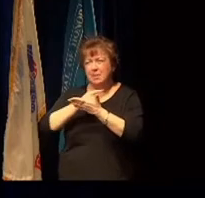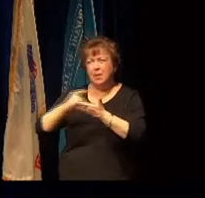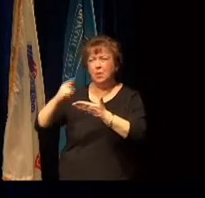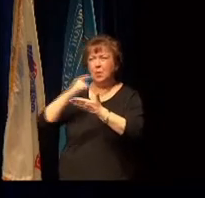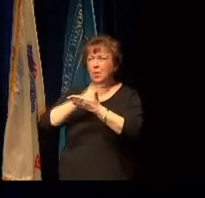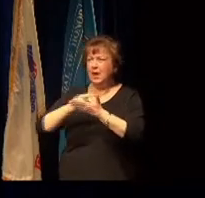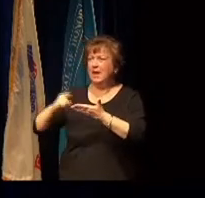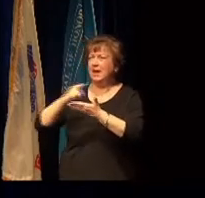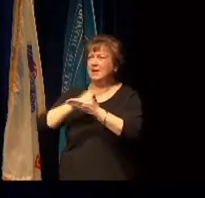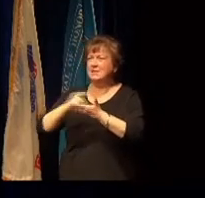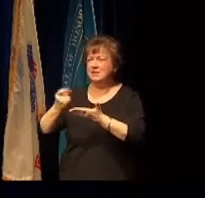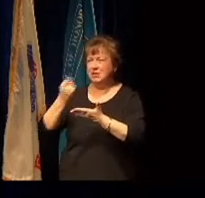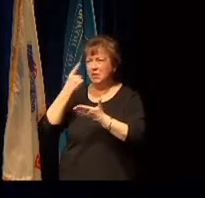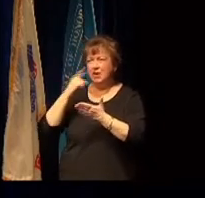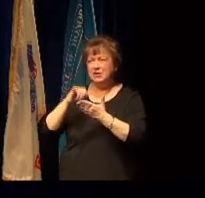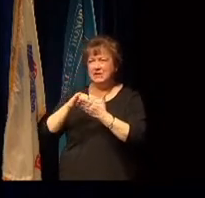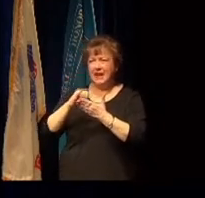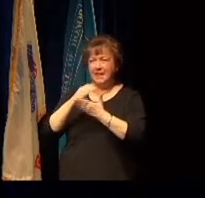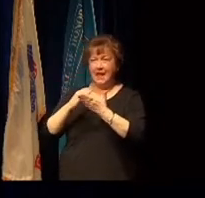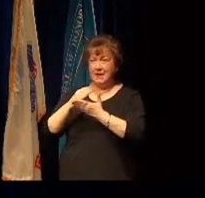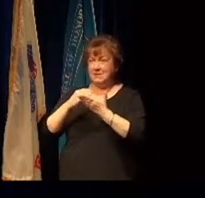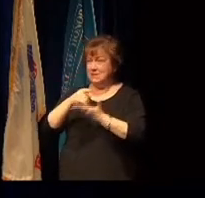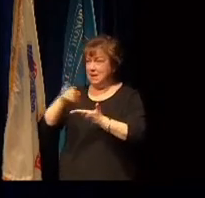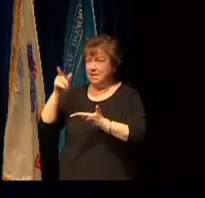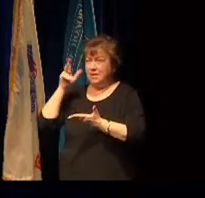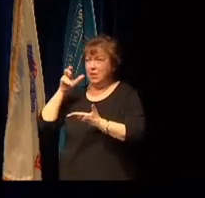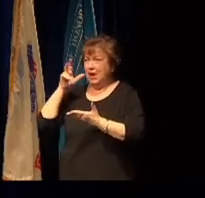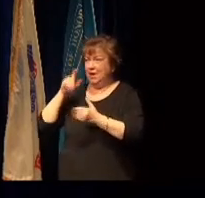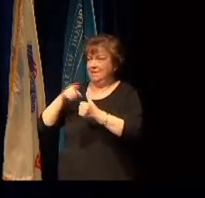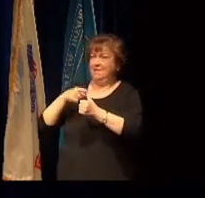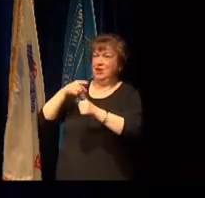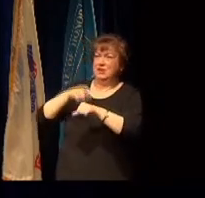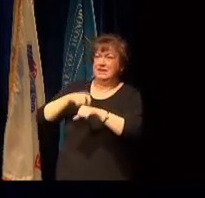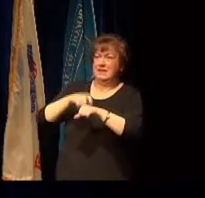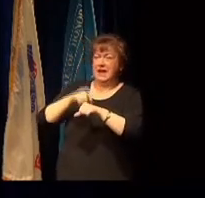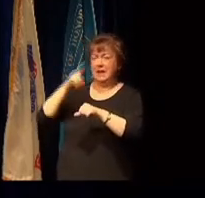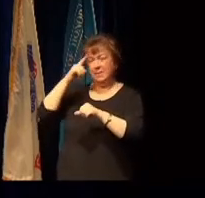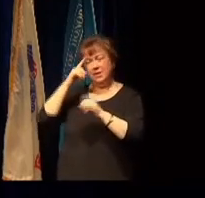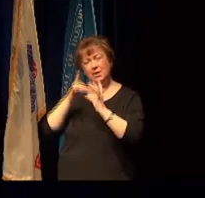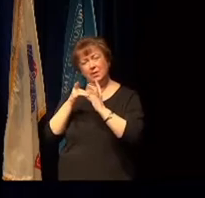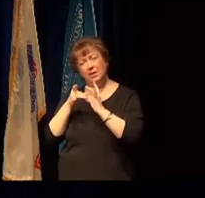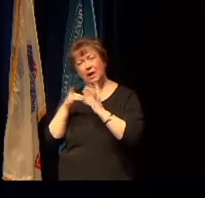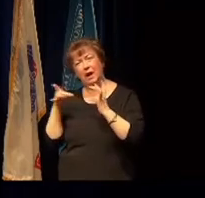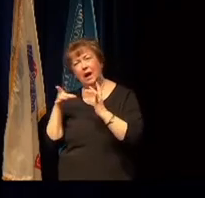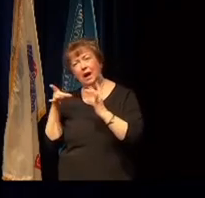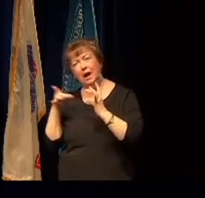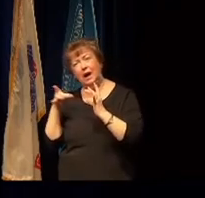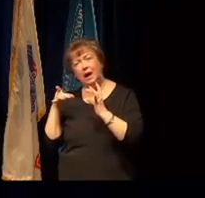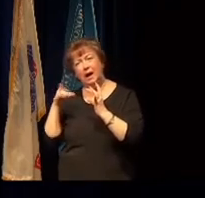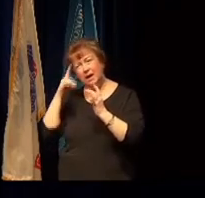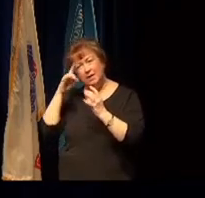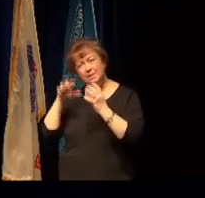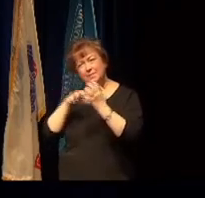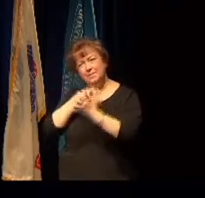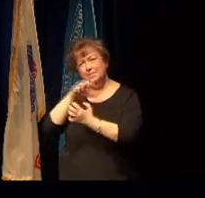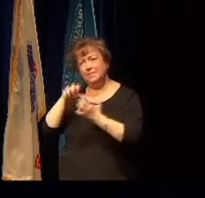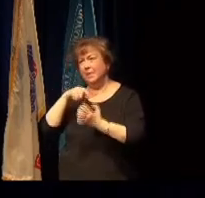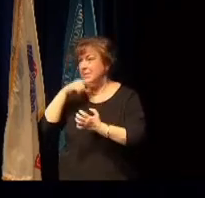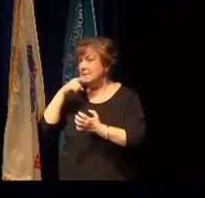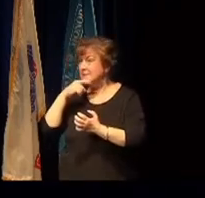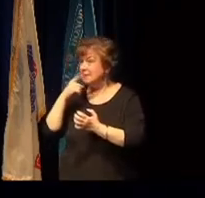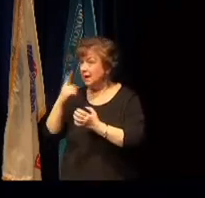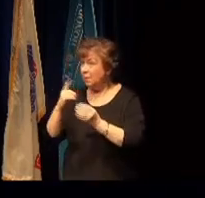For some of you, you're hearing it for the first time, and your theological mind is discombobulated right now. Let me say it one more